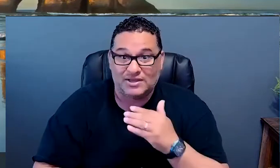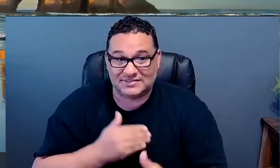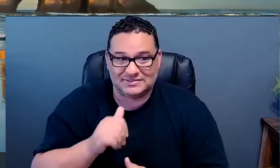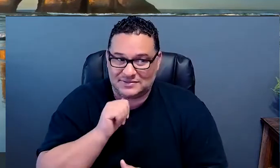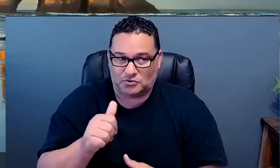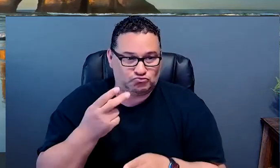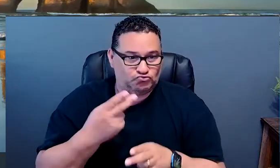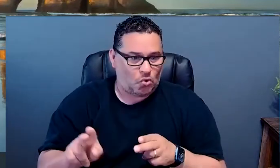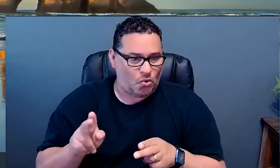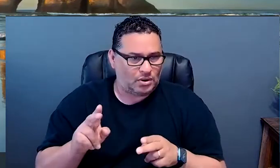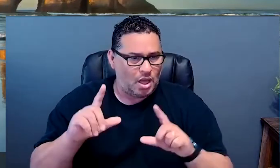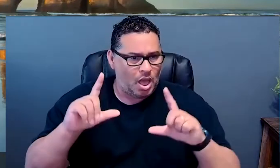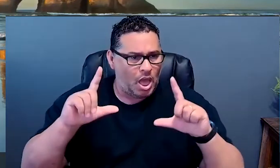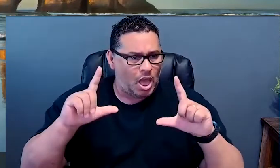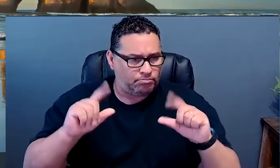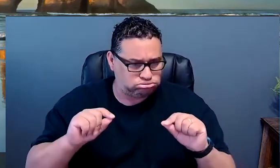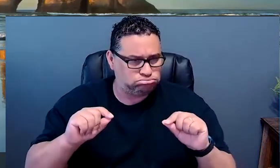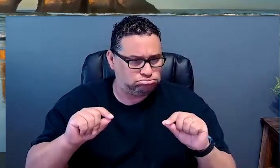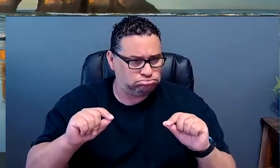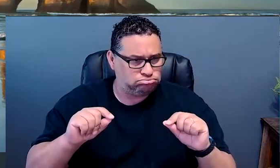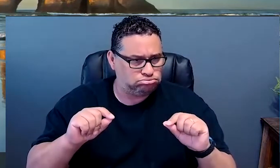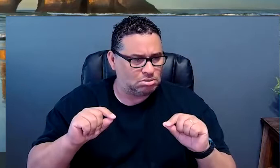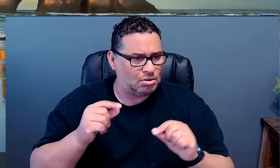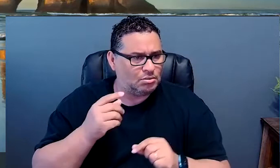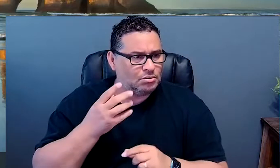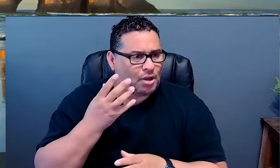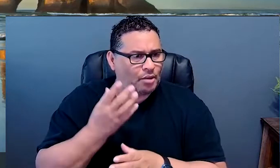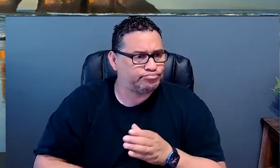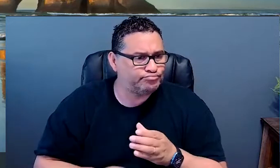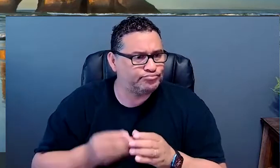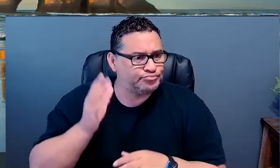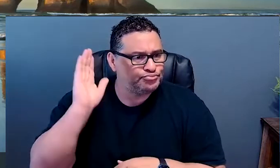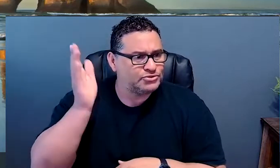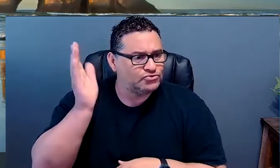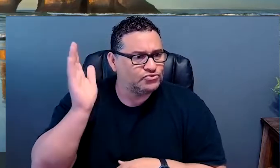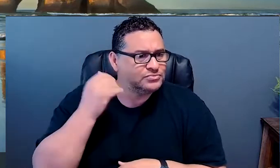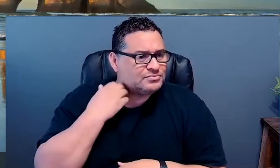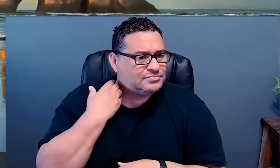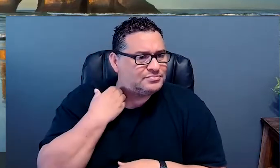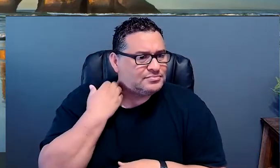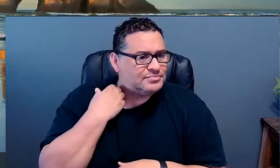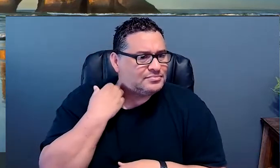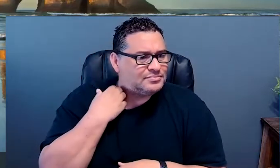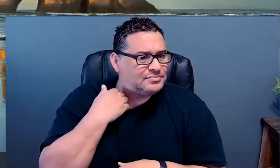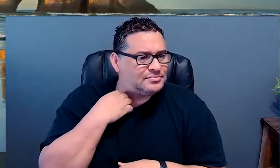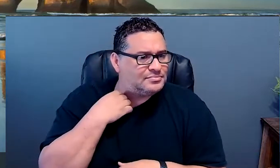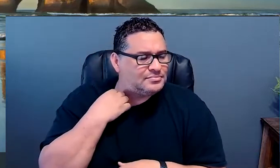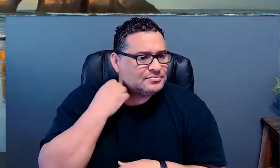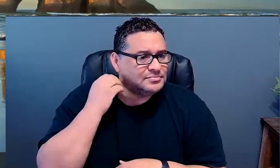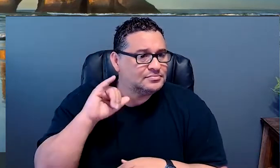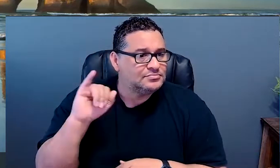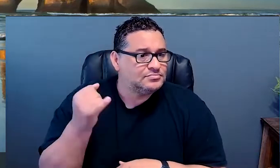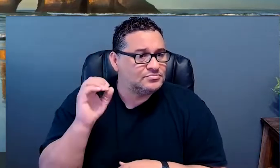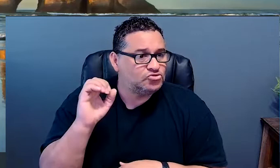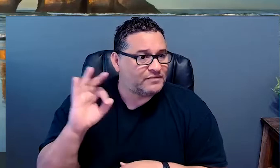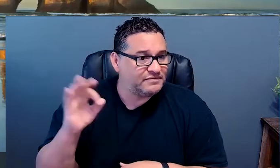just lost our presentation. So perhaps, Jeff, if you want to get that back, I